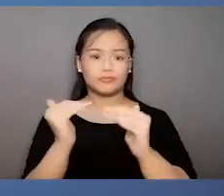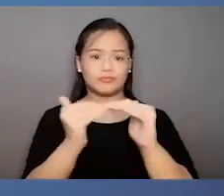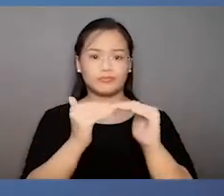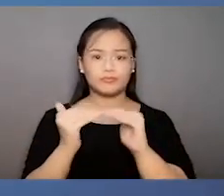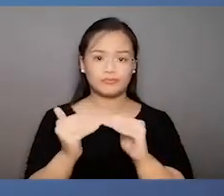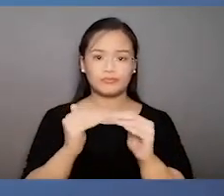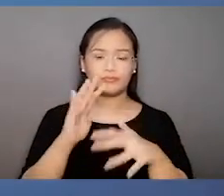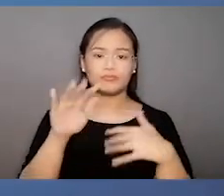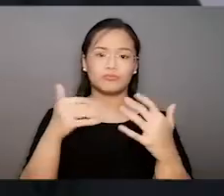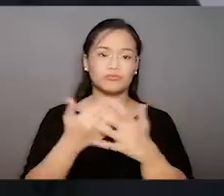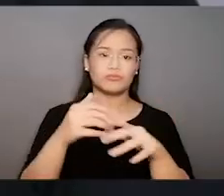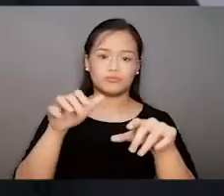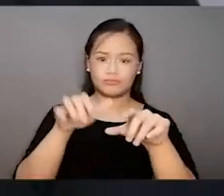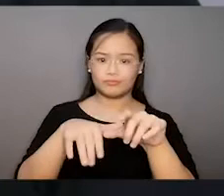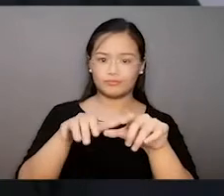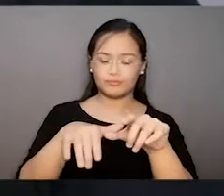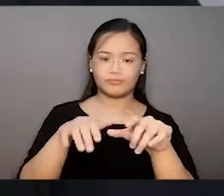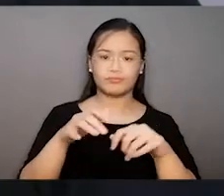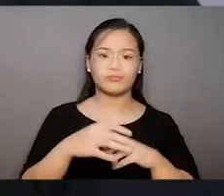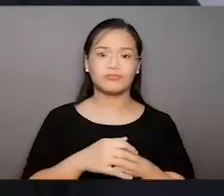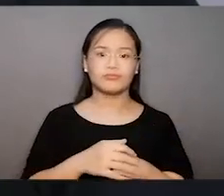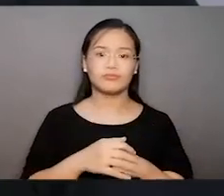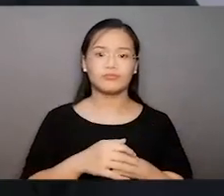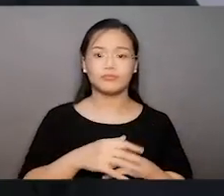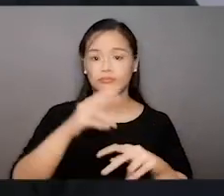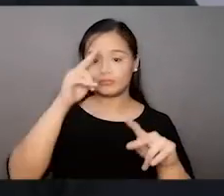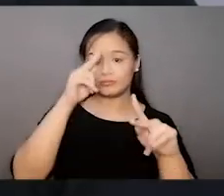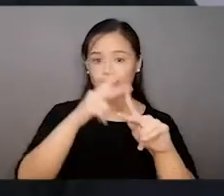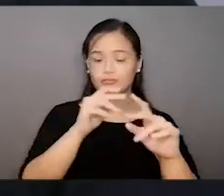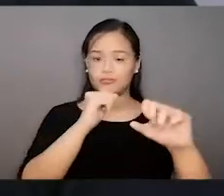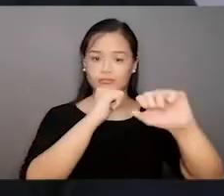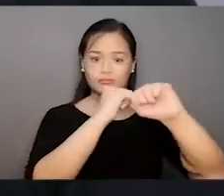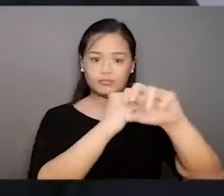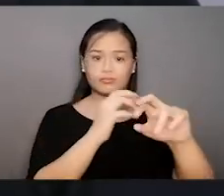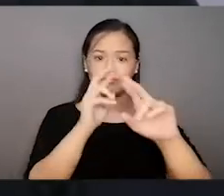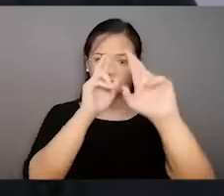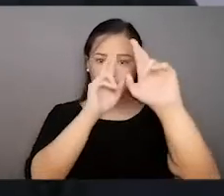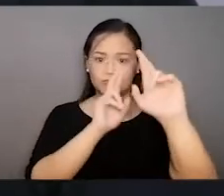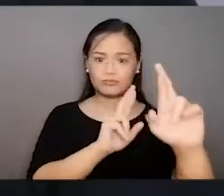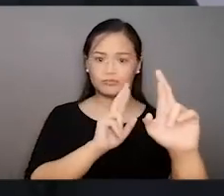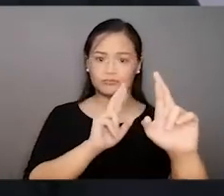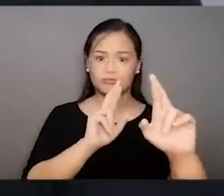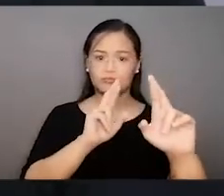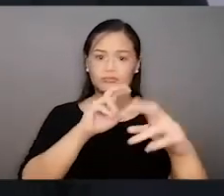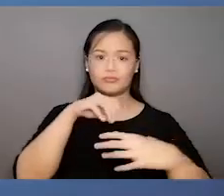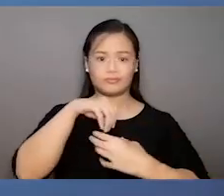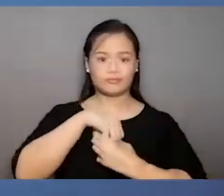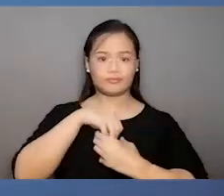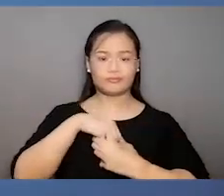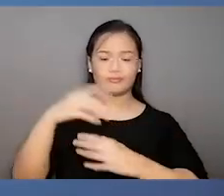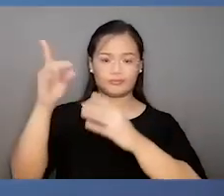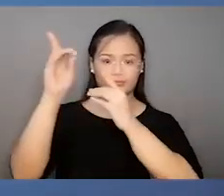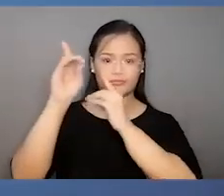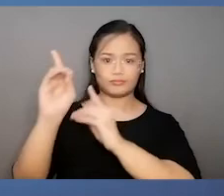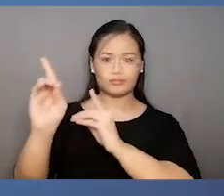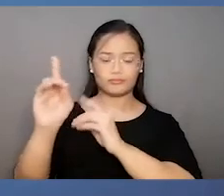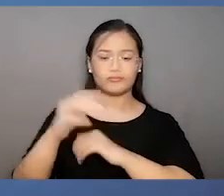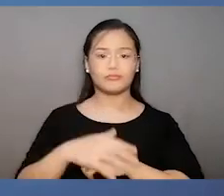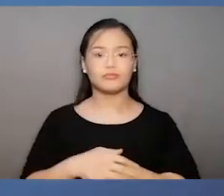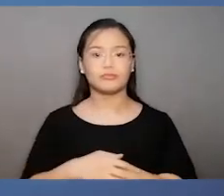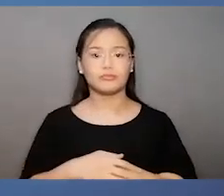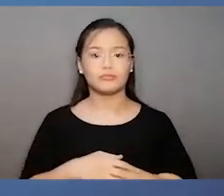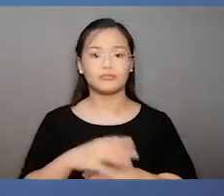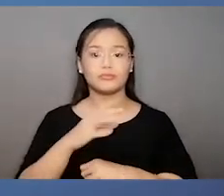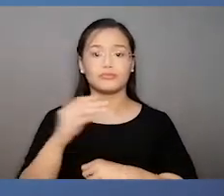with disabilities, to promote, respect their inherent dignity. And